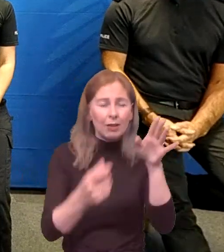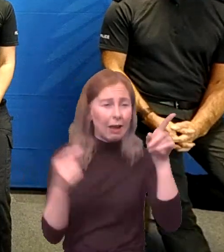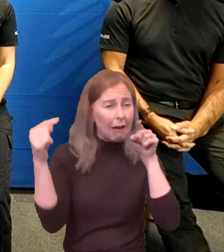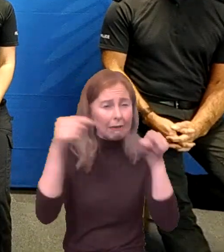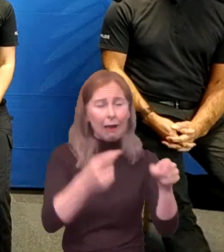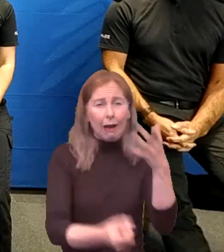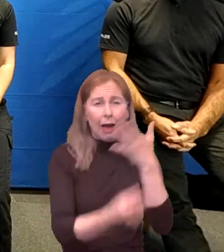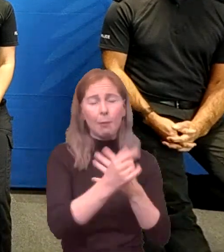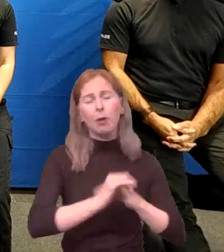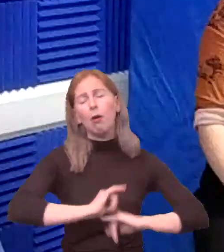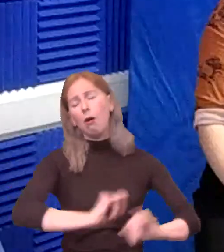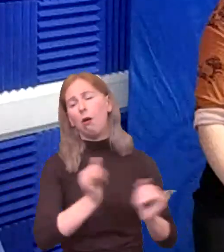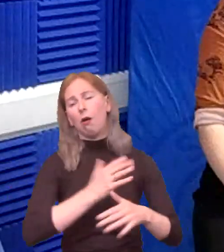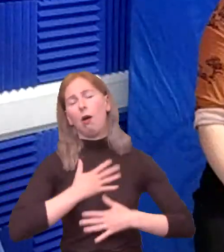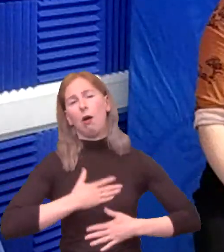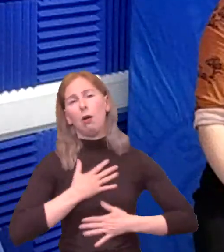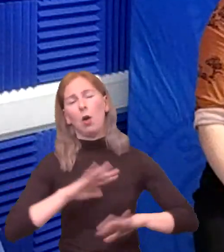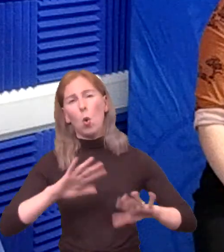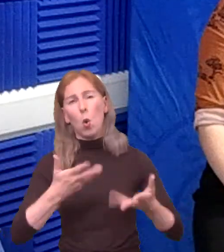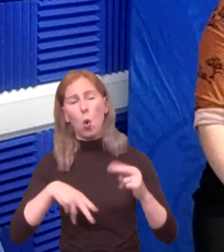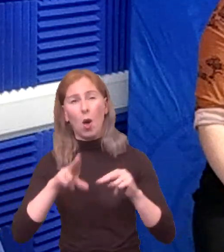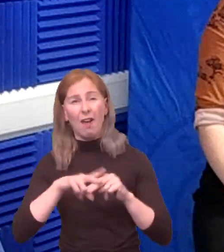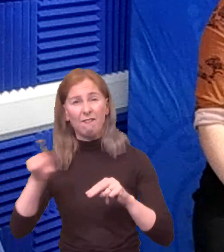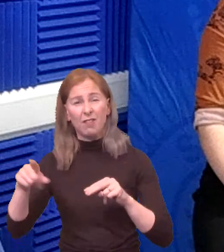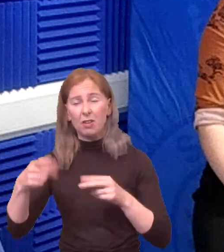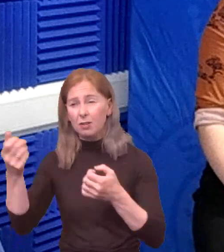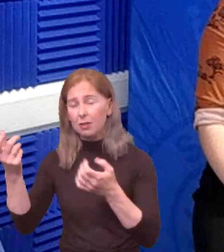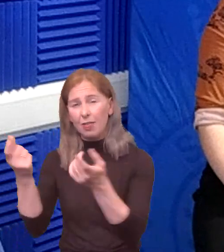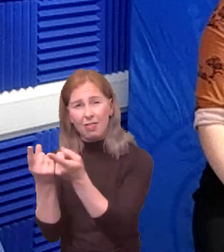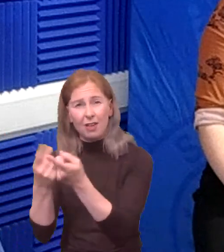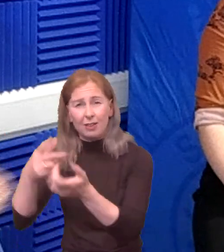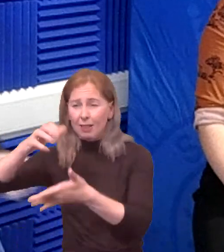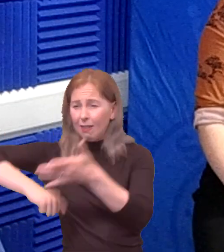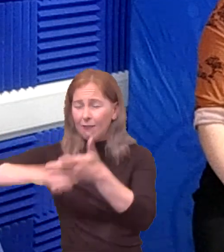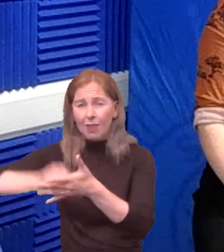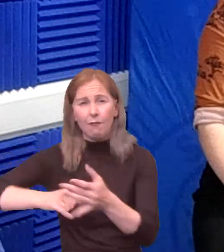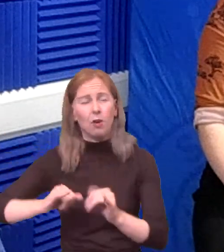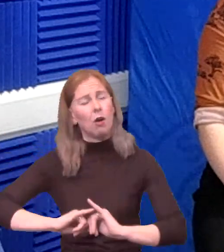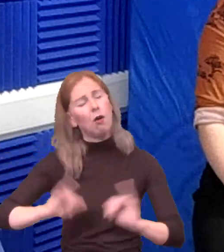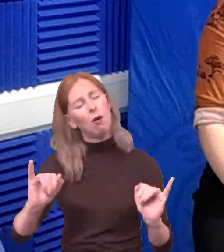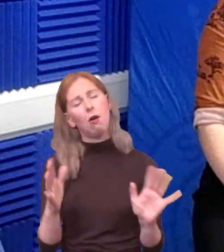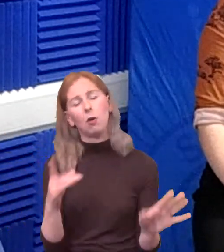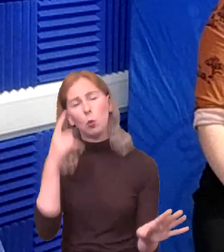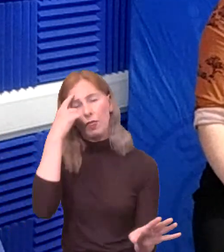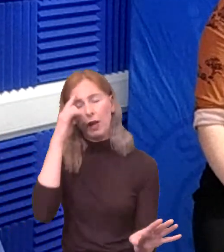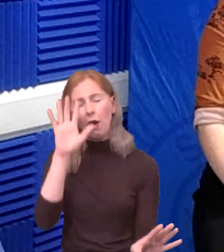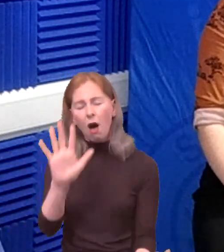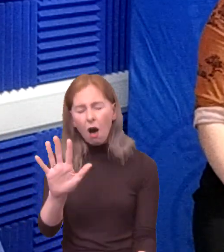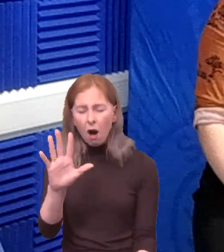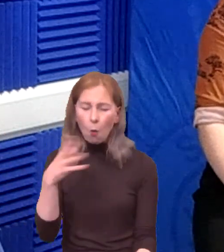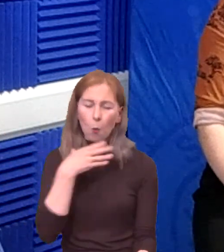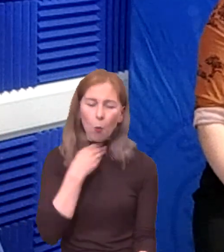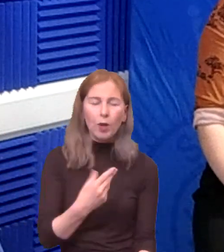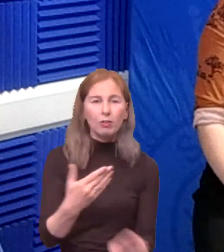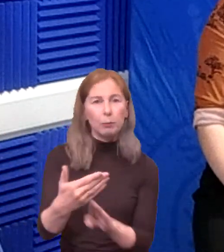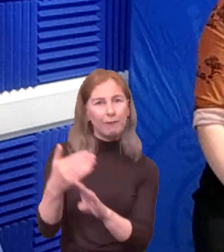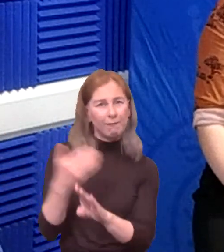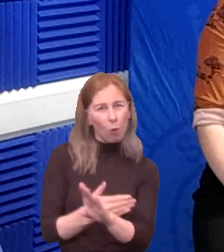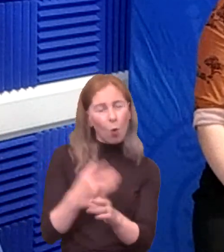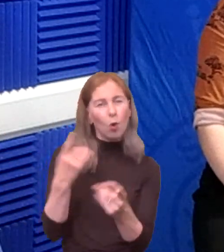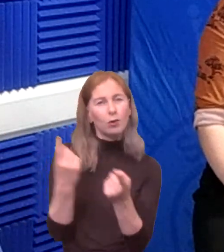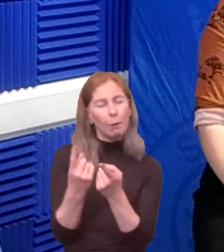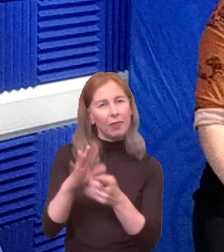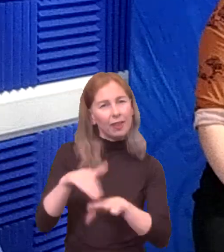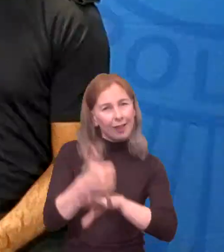it's so upsetting and it's so much work to try and rectify that, you know, you'd be kicking yourself if you didn't try and do something in advance. And